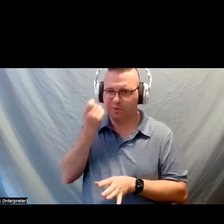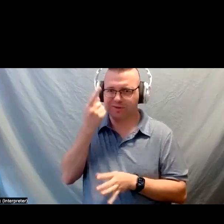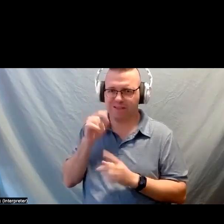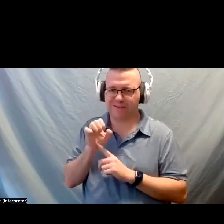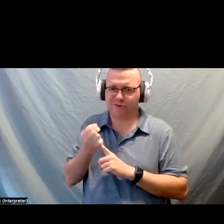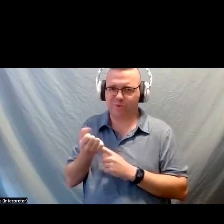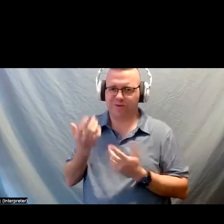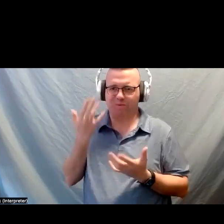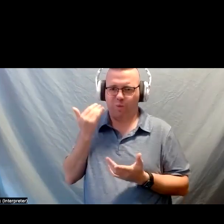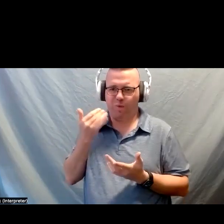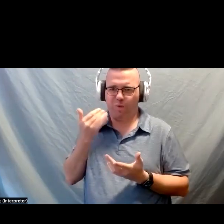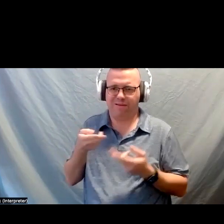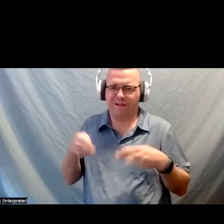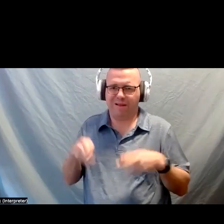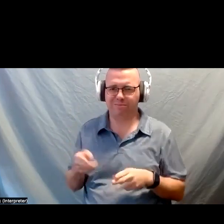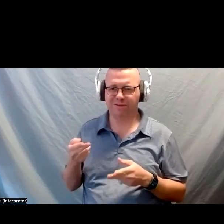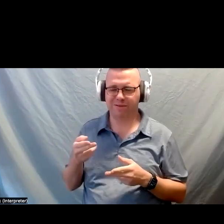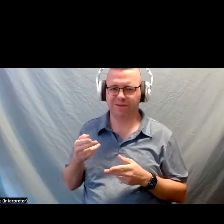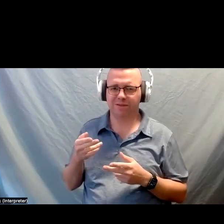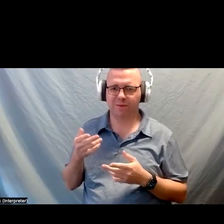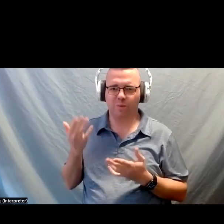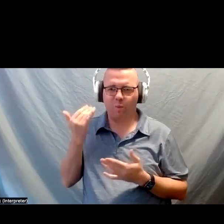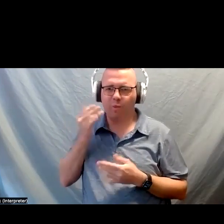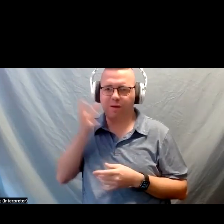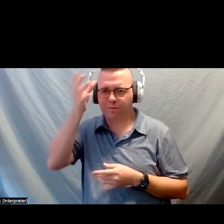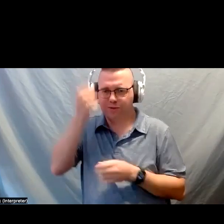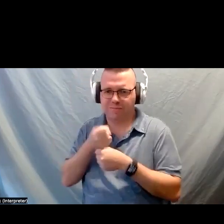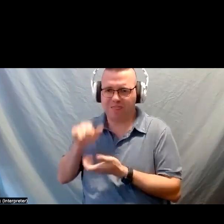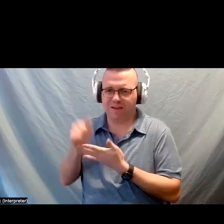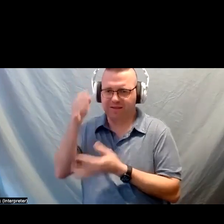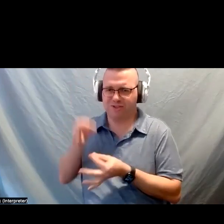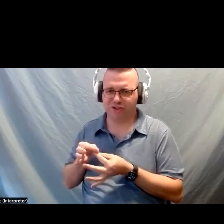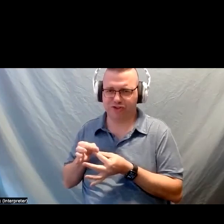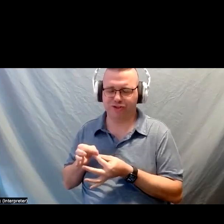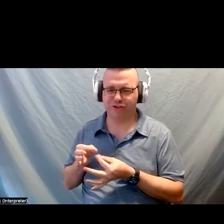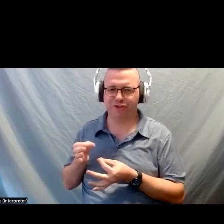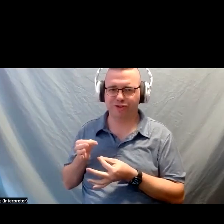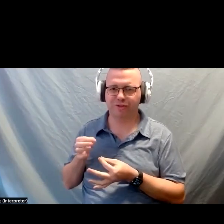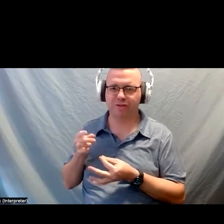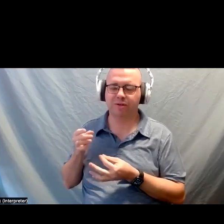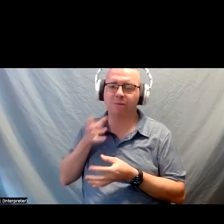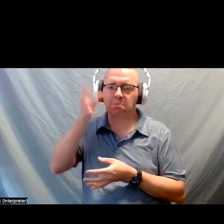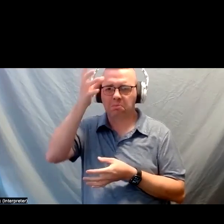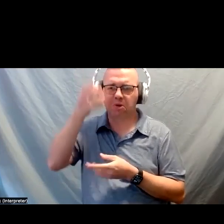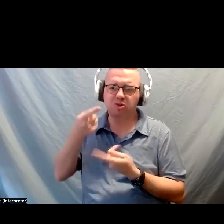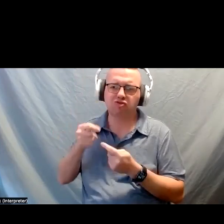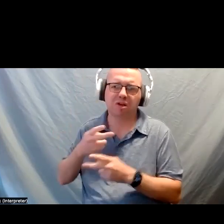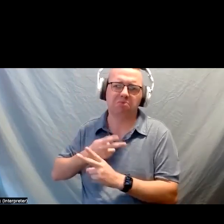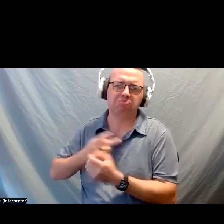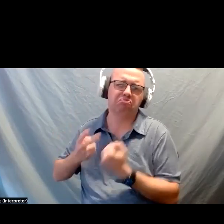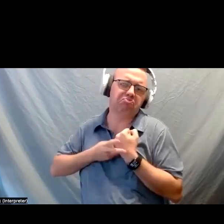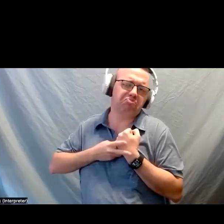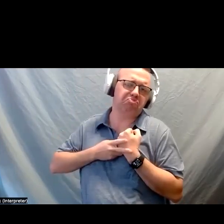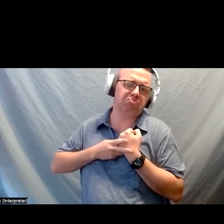or the circumstances that your parents find themselves in. They were trying to protect her, but of course she